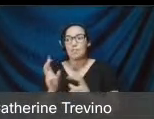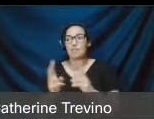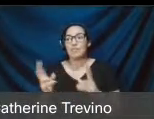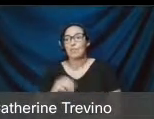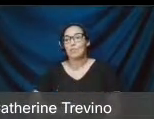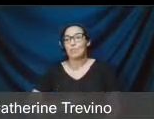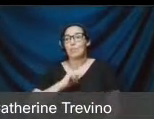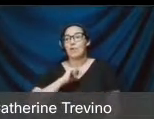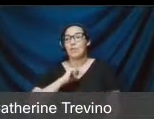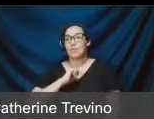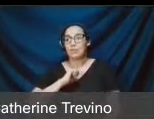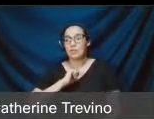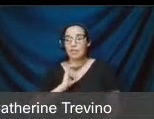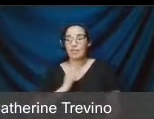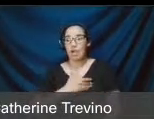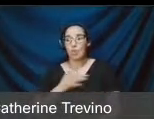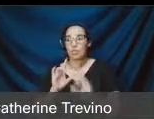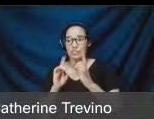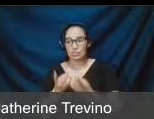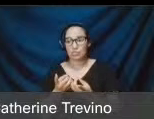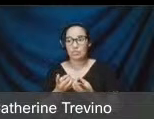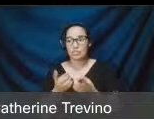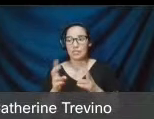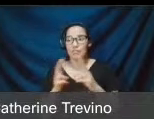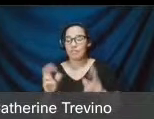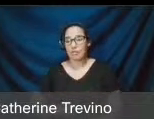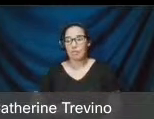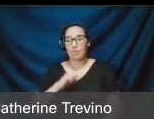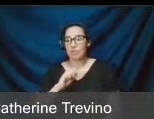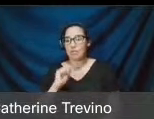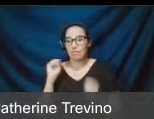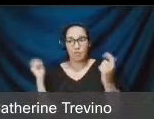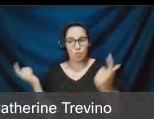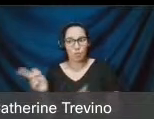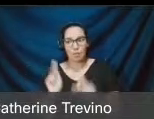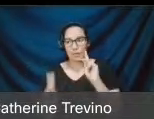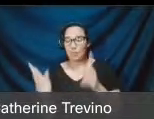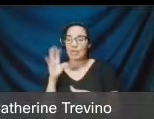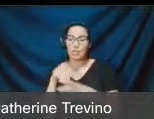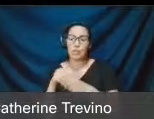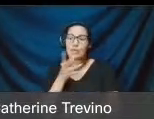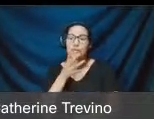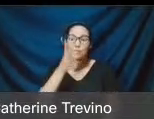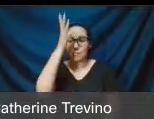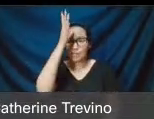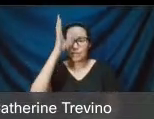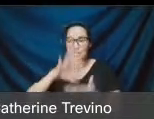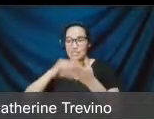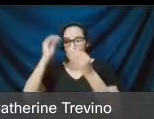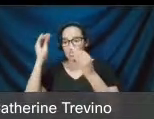of our district, and I'm very proud of everyone, including our parents and our students, for